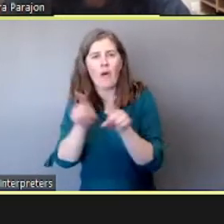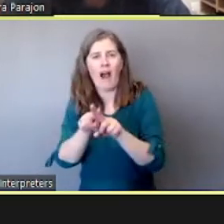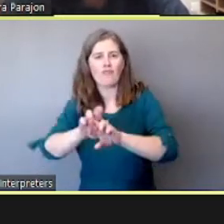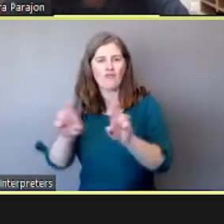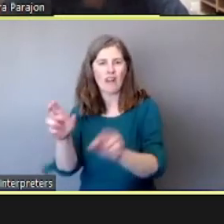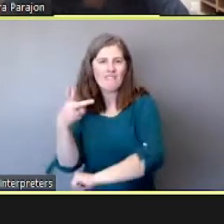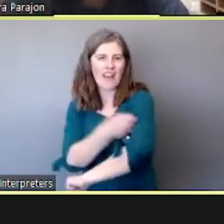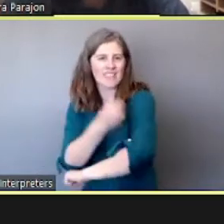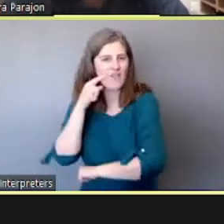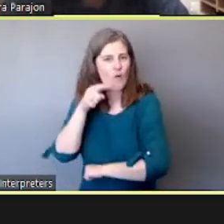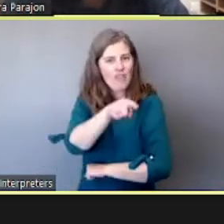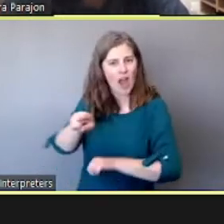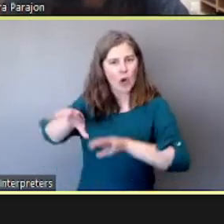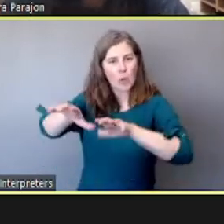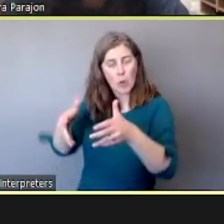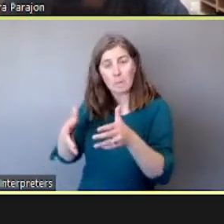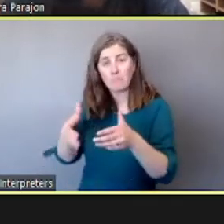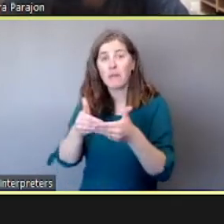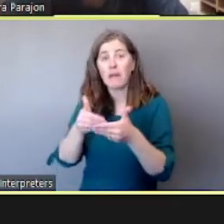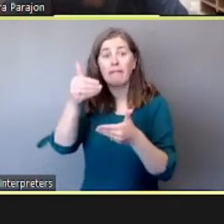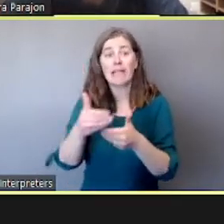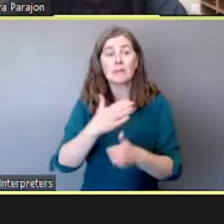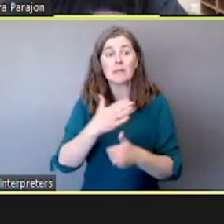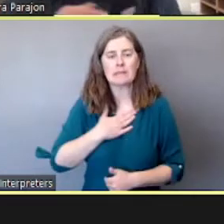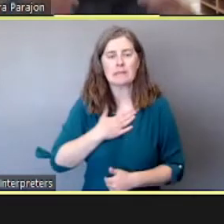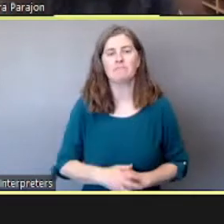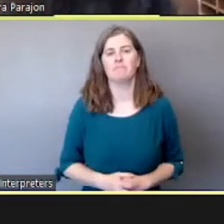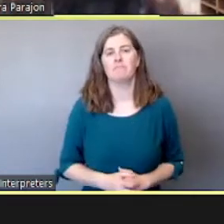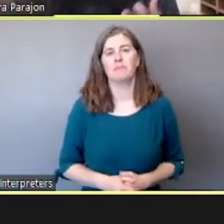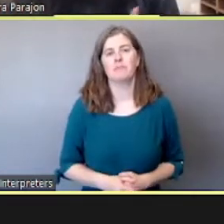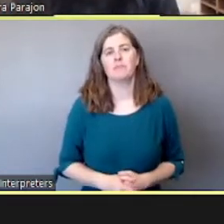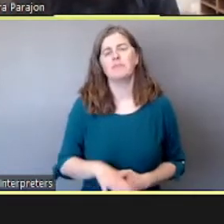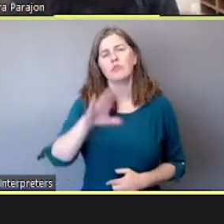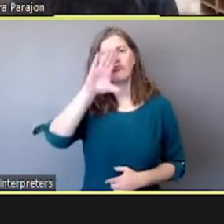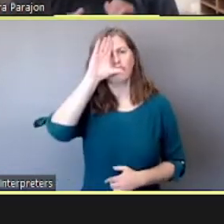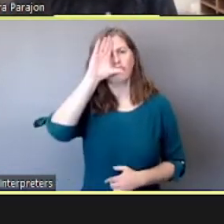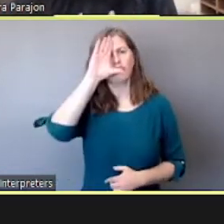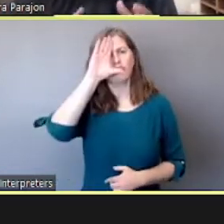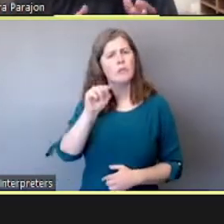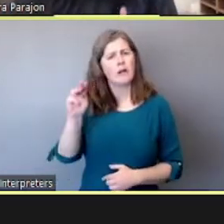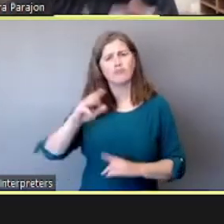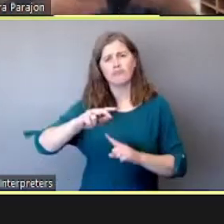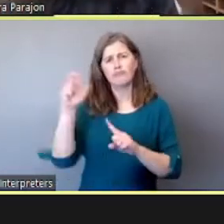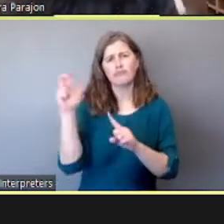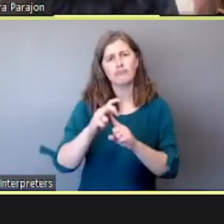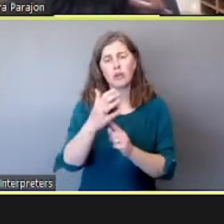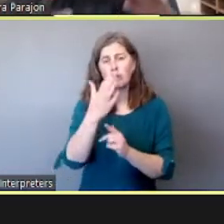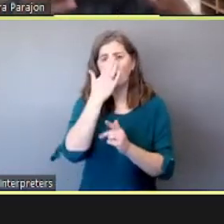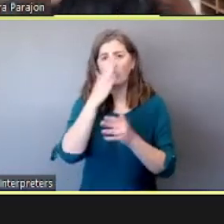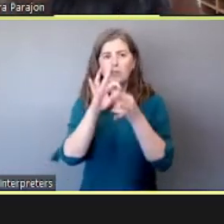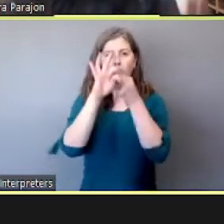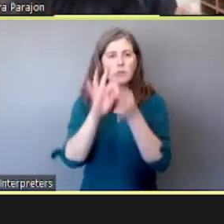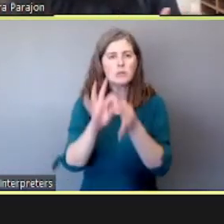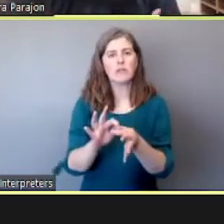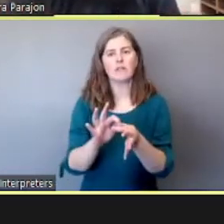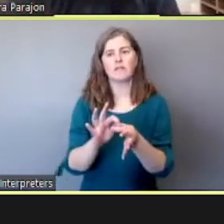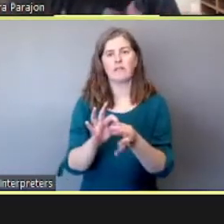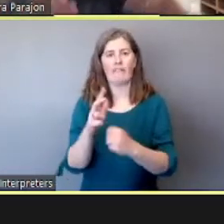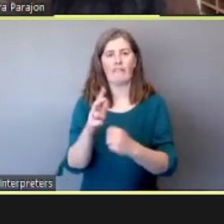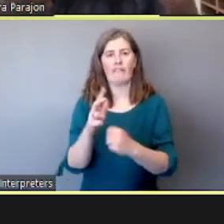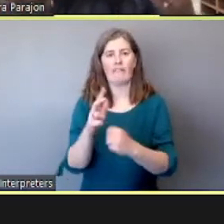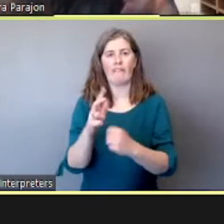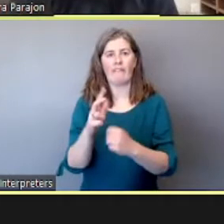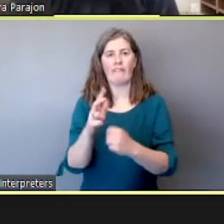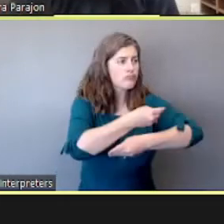vaccine for them. Next slide. So, New Mexico is doing really great in terms of getting vaccines